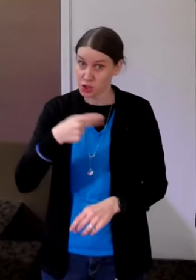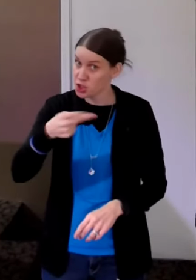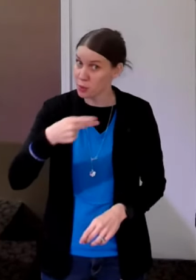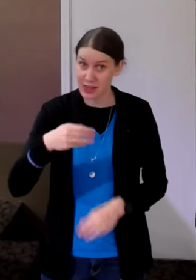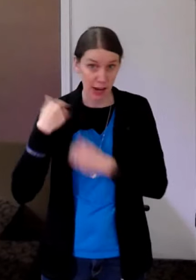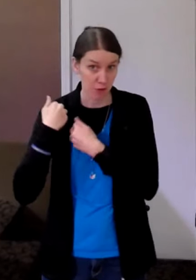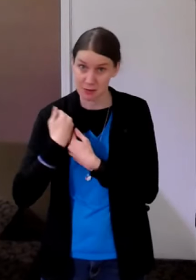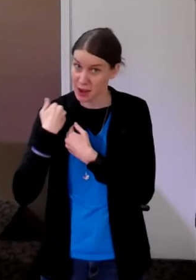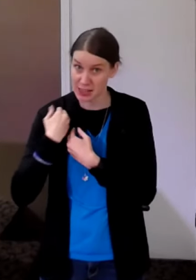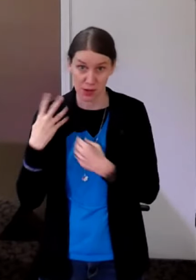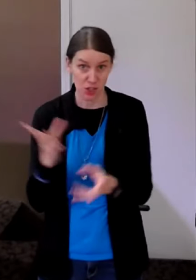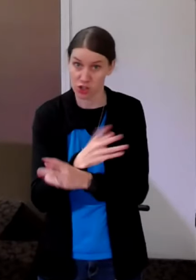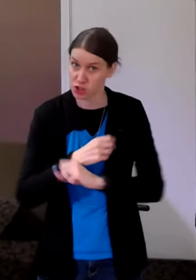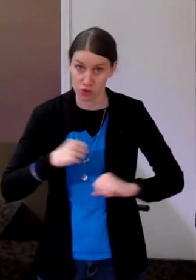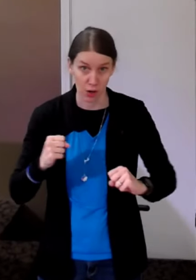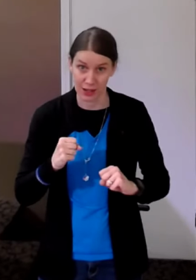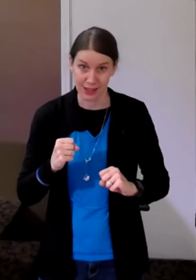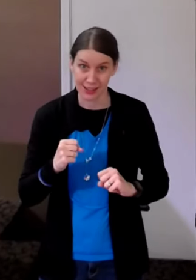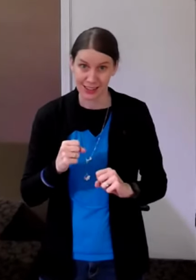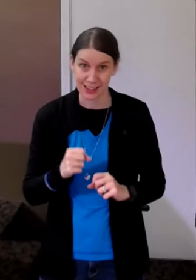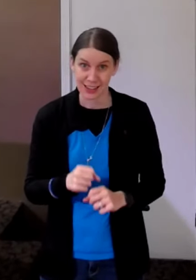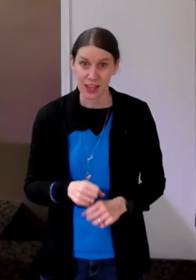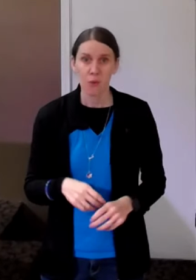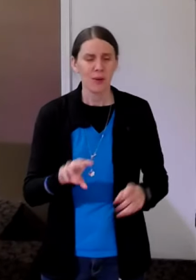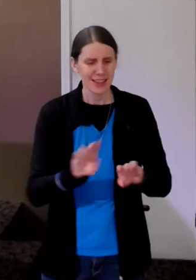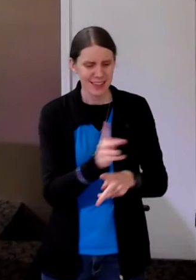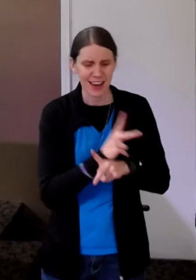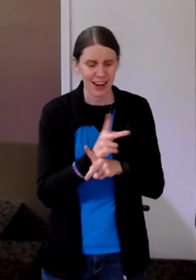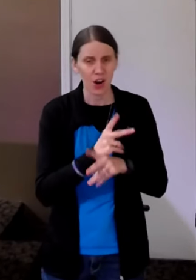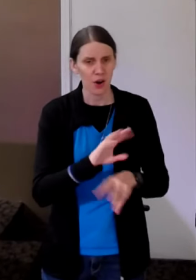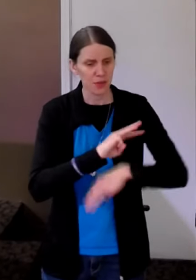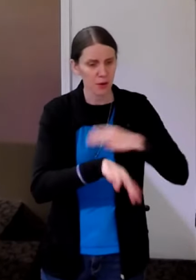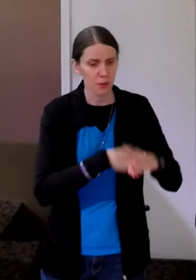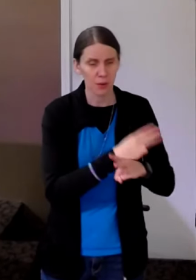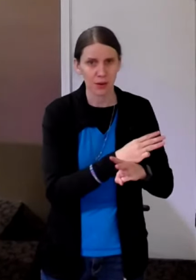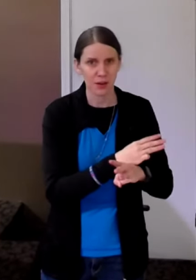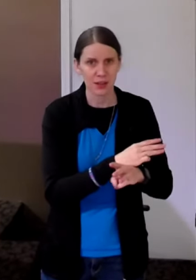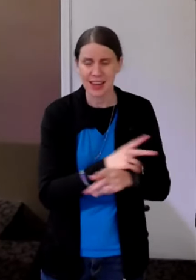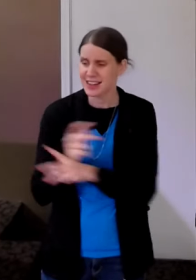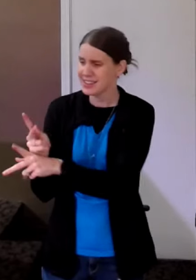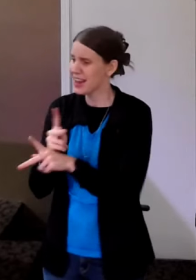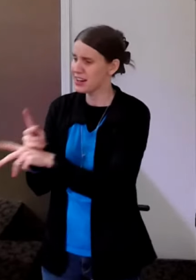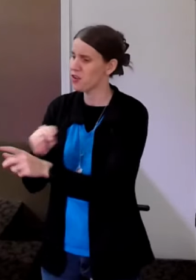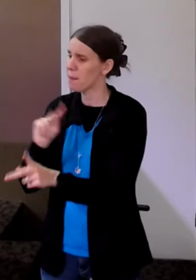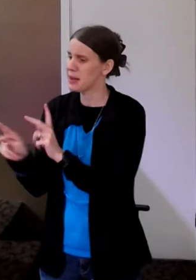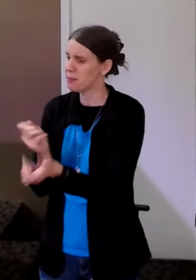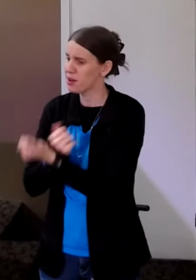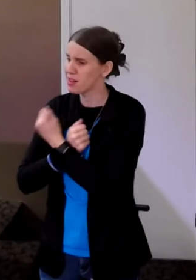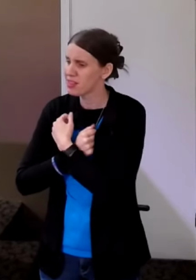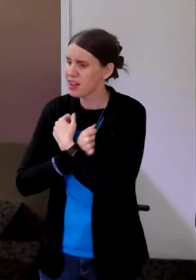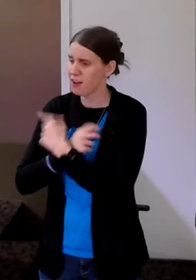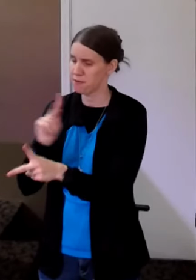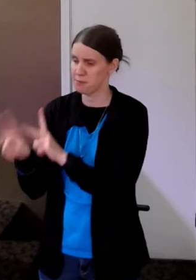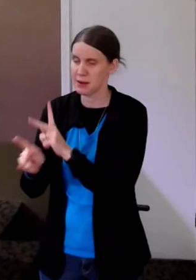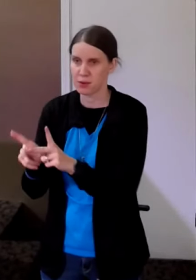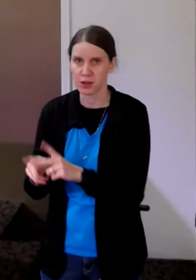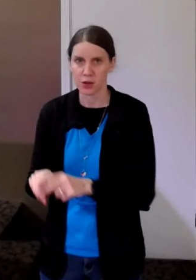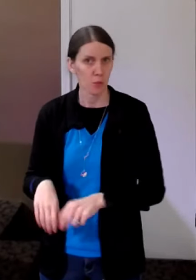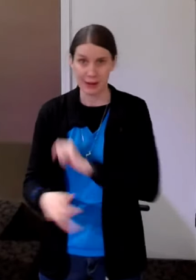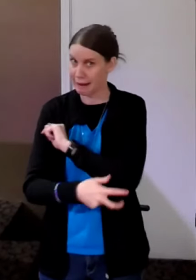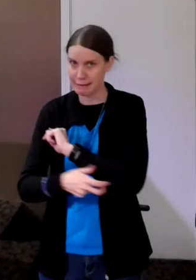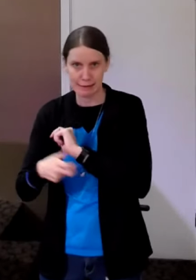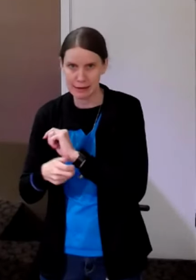be destroying the earth. He told us to take care of it. We're not going to be hating each other. He told us to love one another. We're not going to be taking advantage of each other,